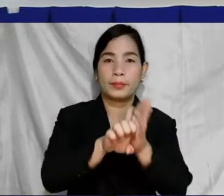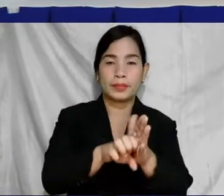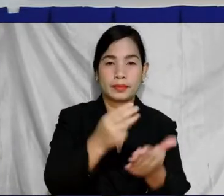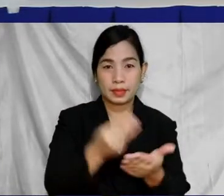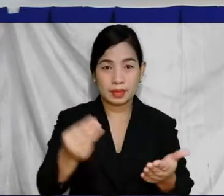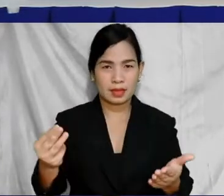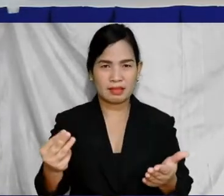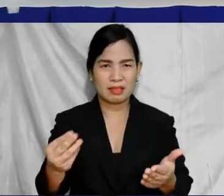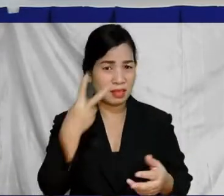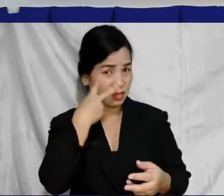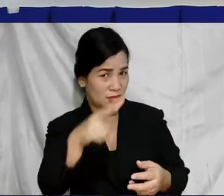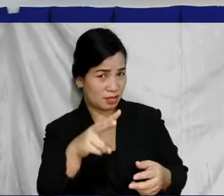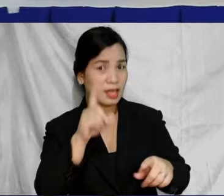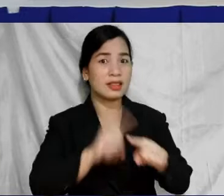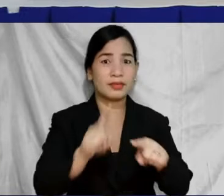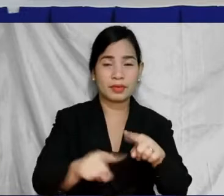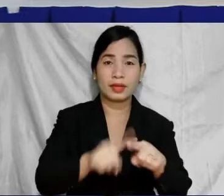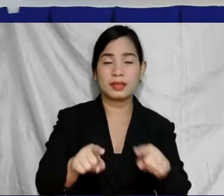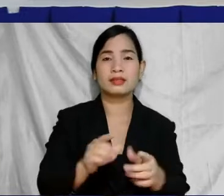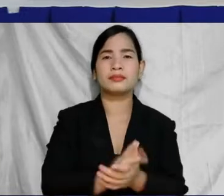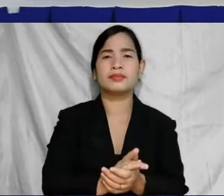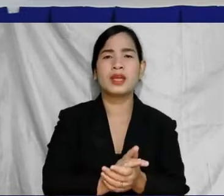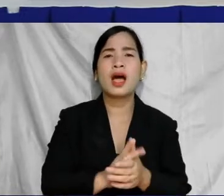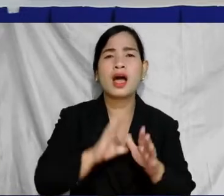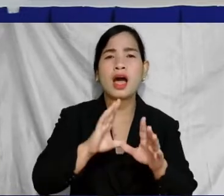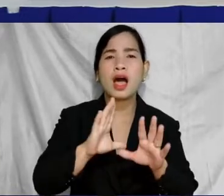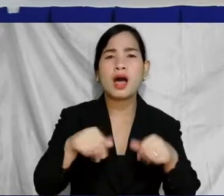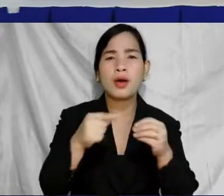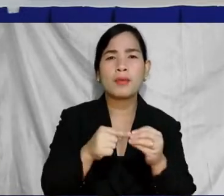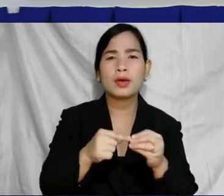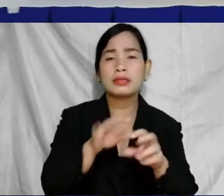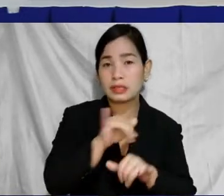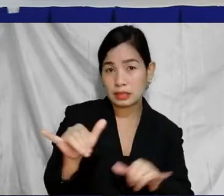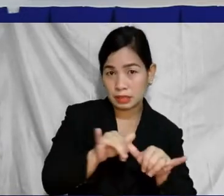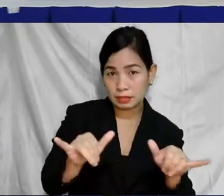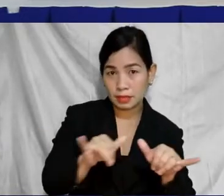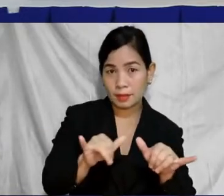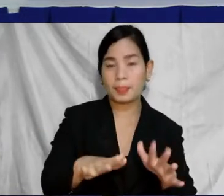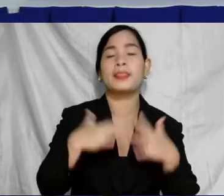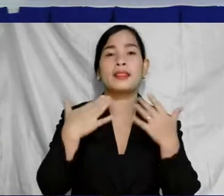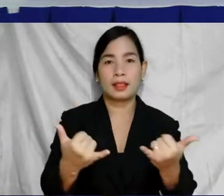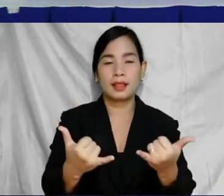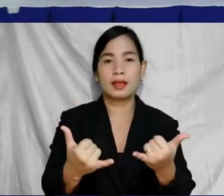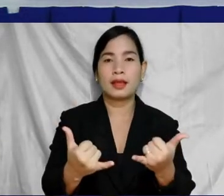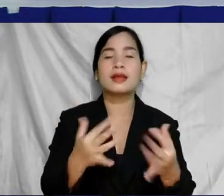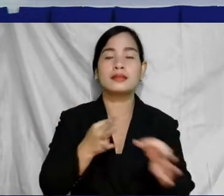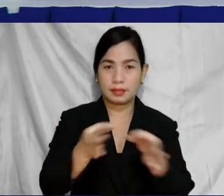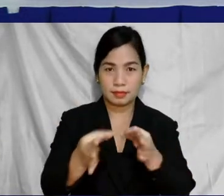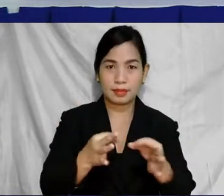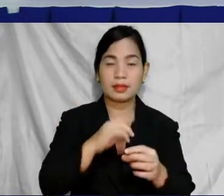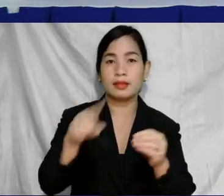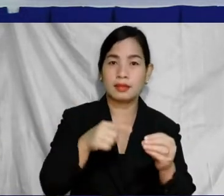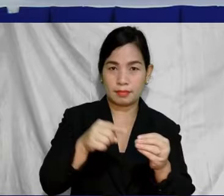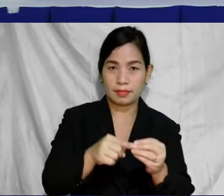examples of matter. Do you see any difference among them? How about similarities? This time,